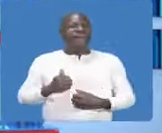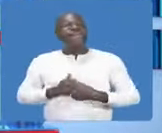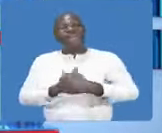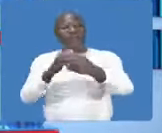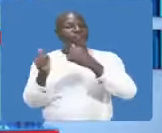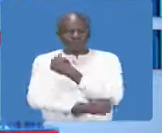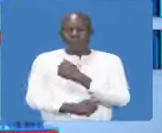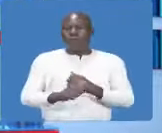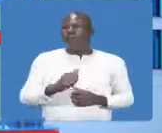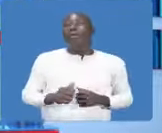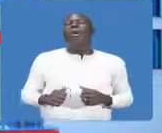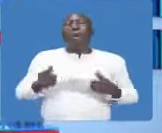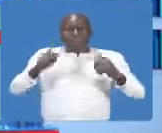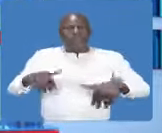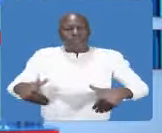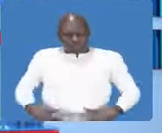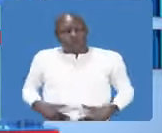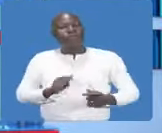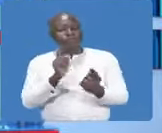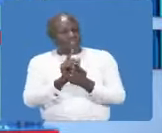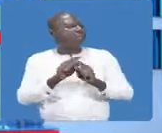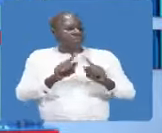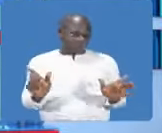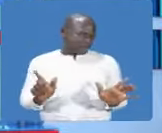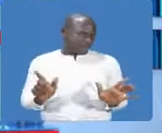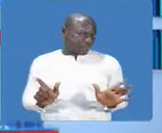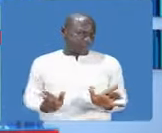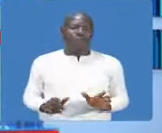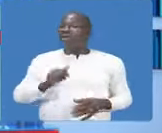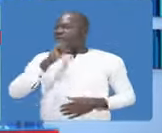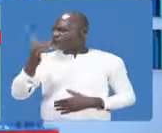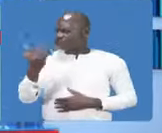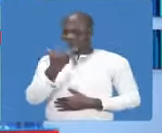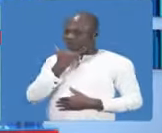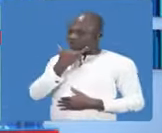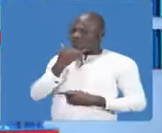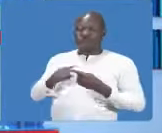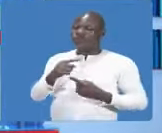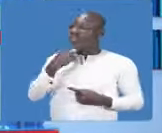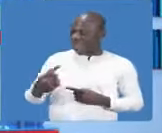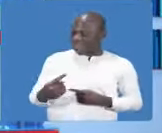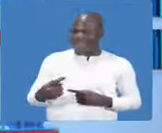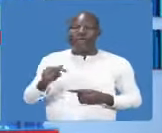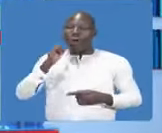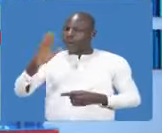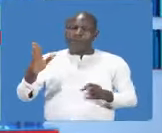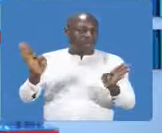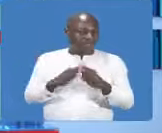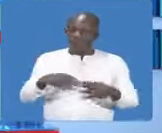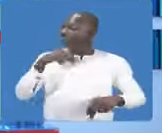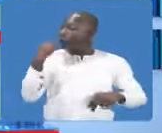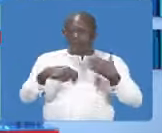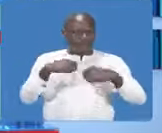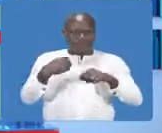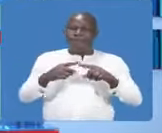babishia, and no more may a youth fellowship. And young from so, say I say, Emma, a babishia,